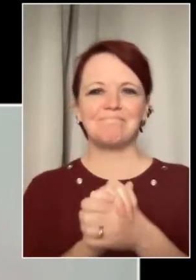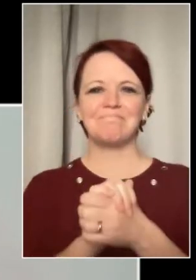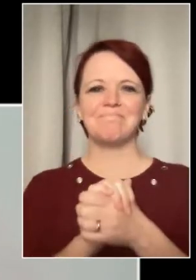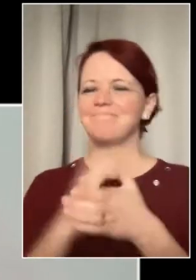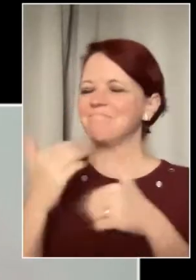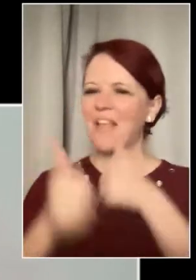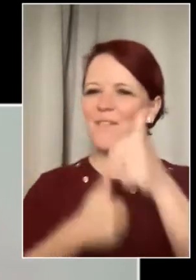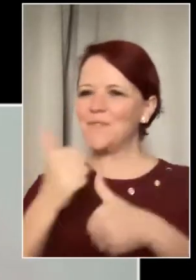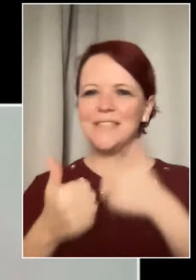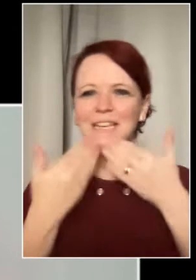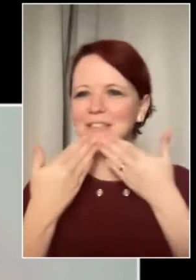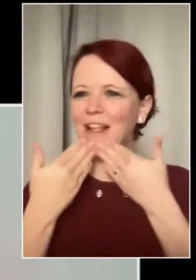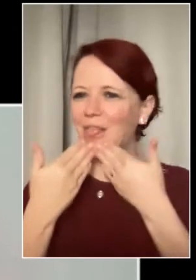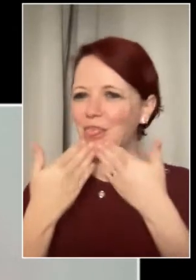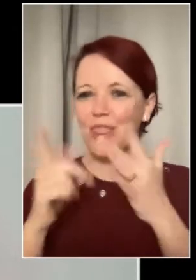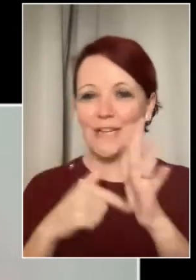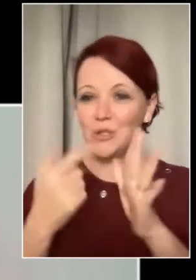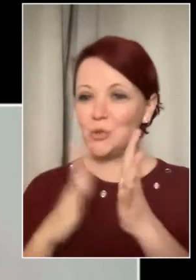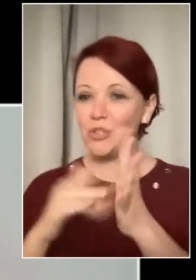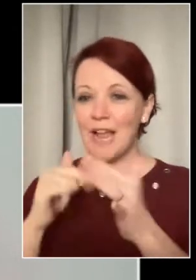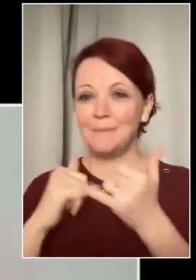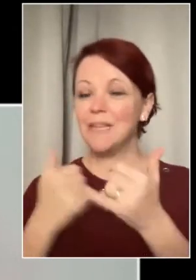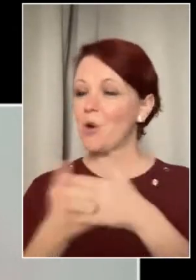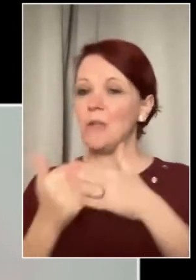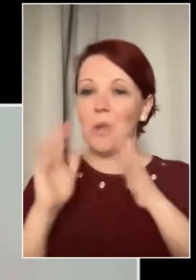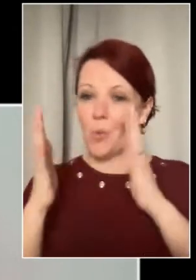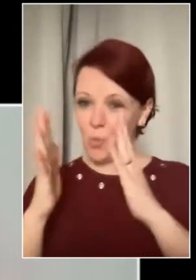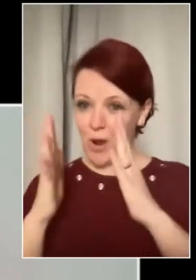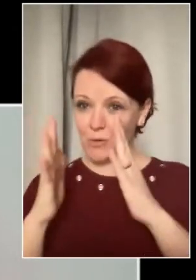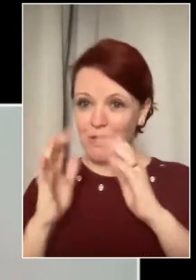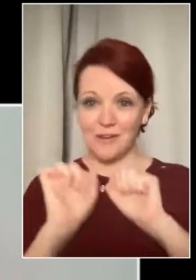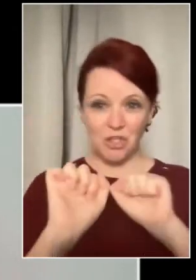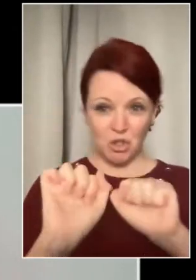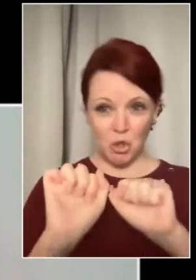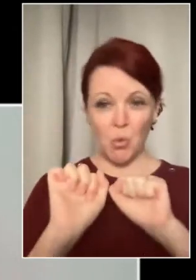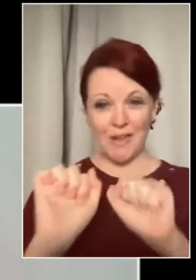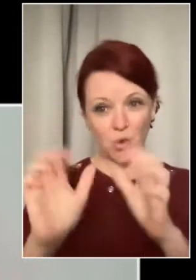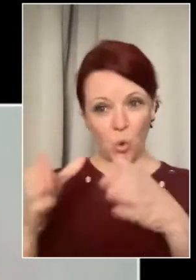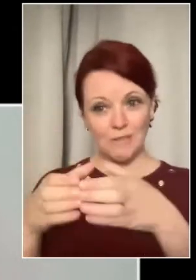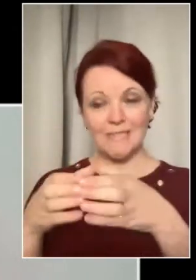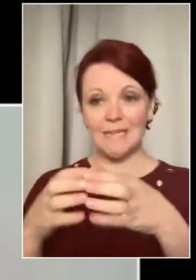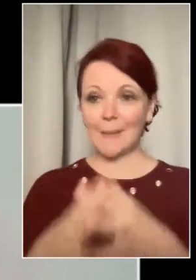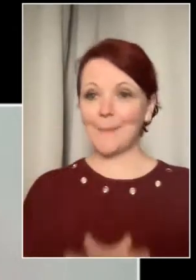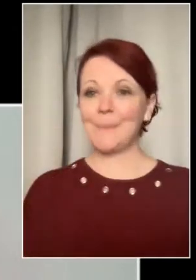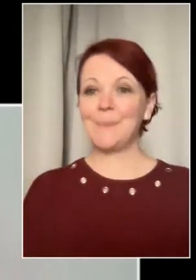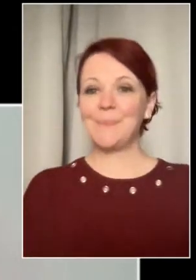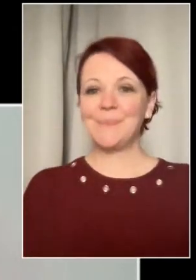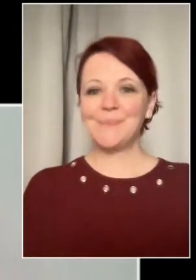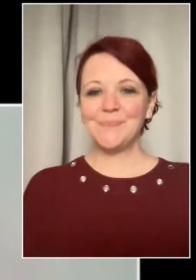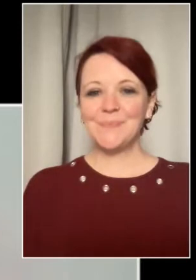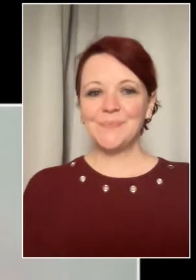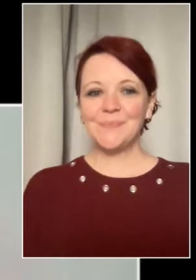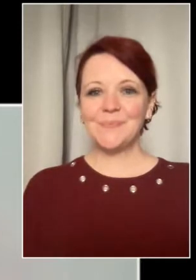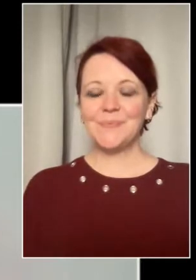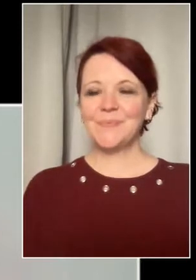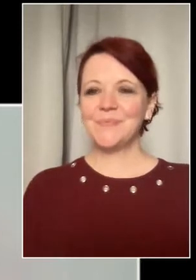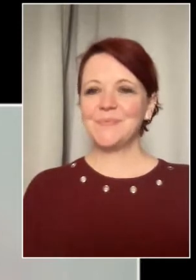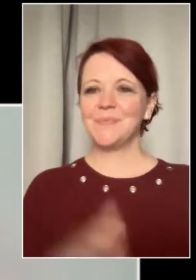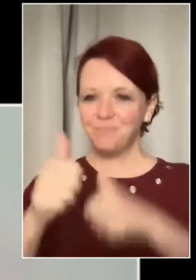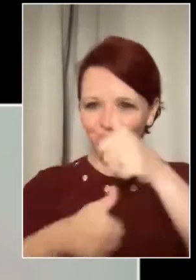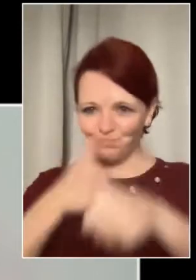Fantastic. Thank you so much, James. And congratulations again to yourself and the rest of the team at Blue Structural Engineering LLP.